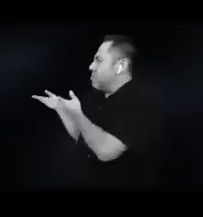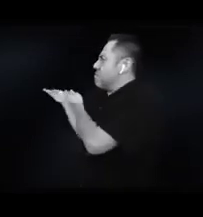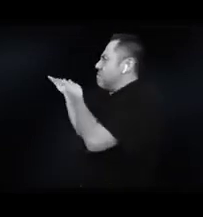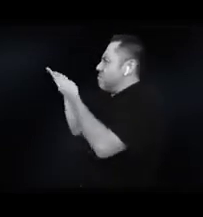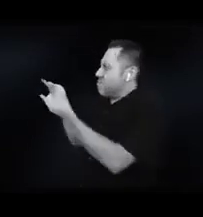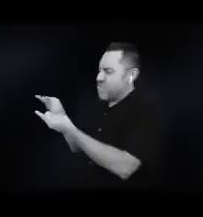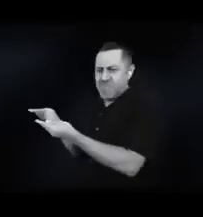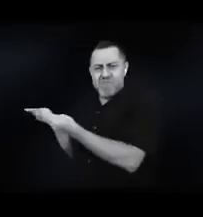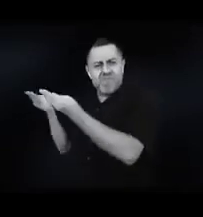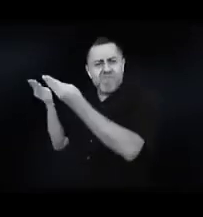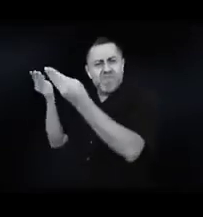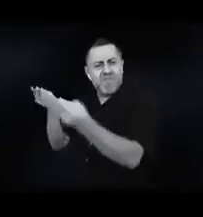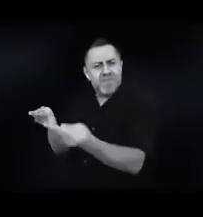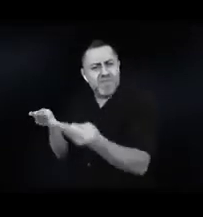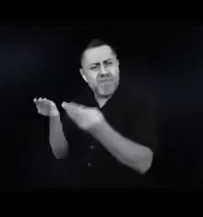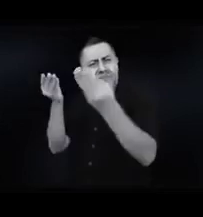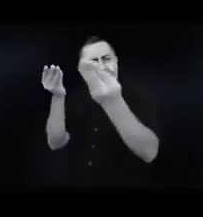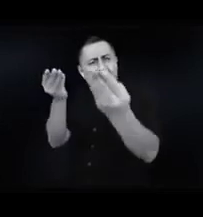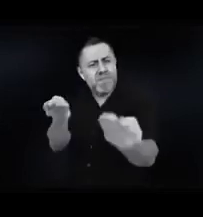Way